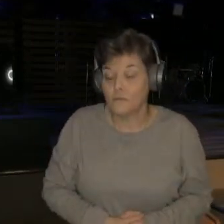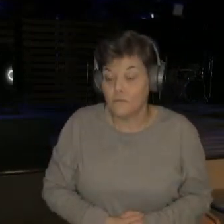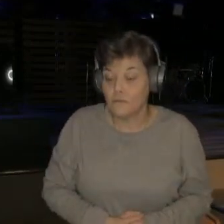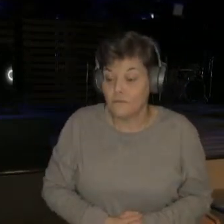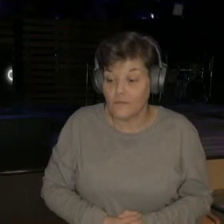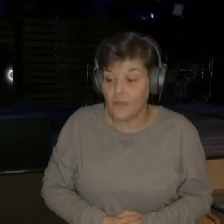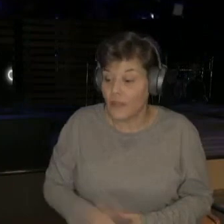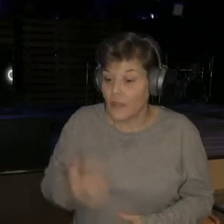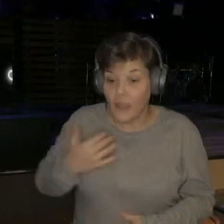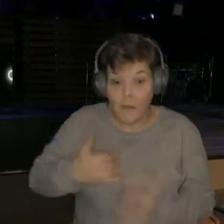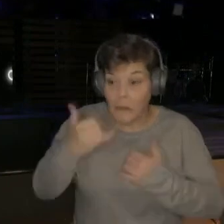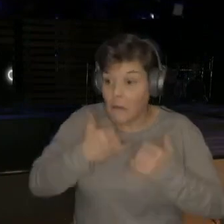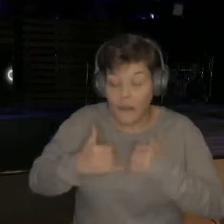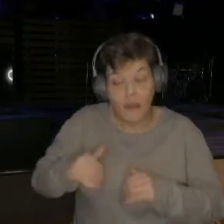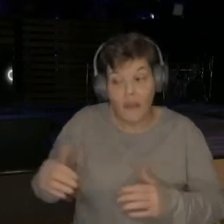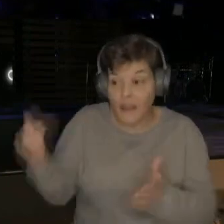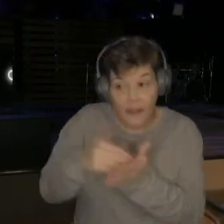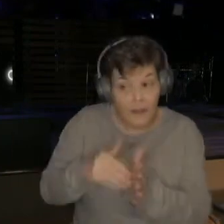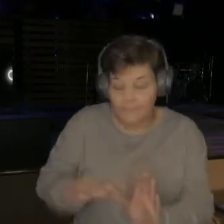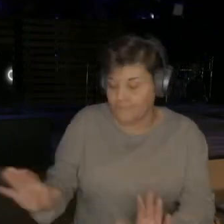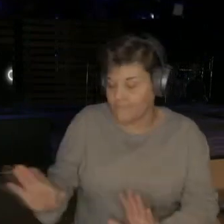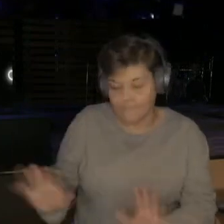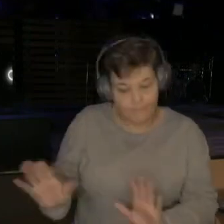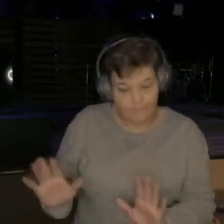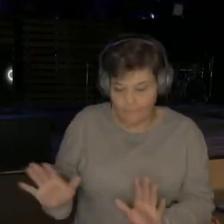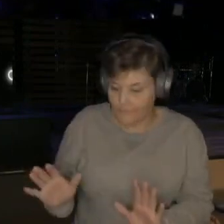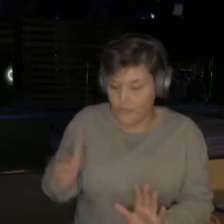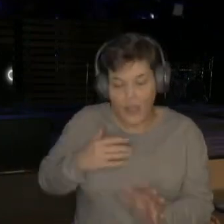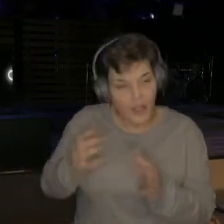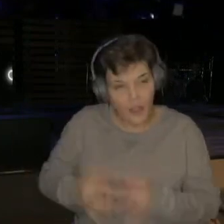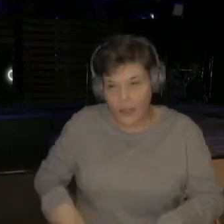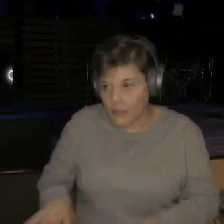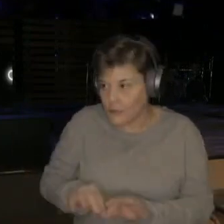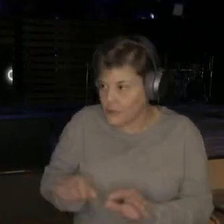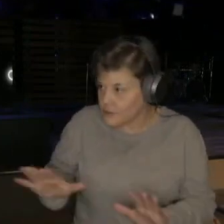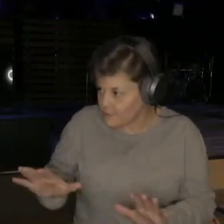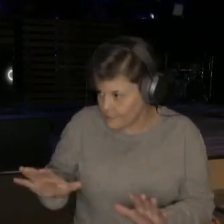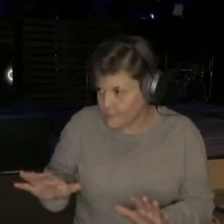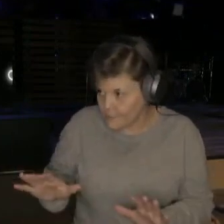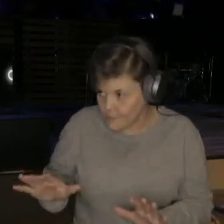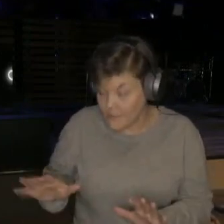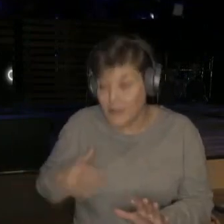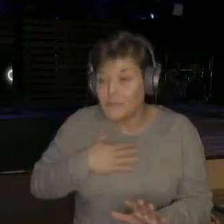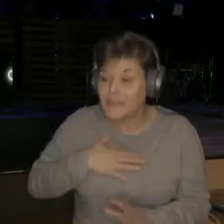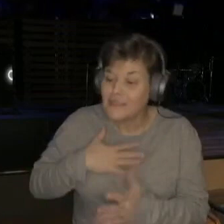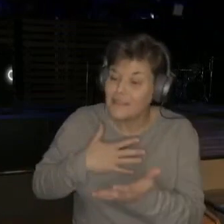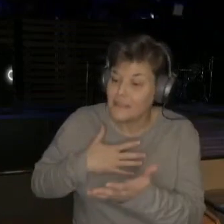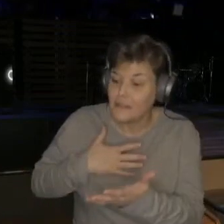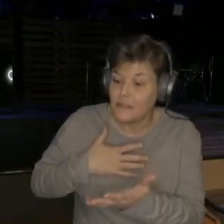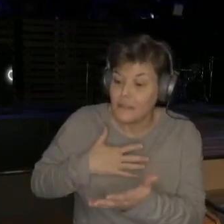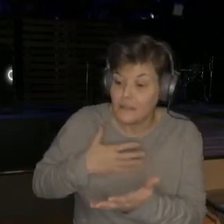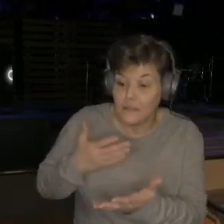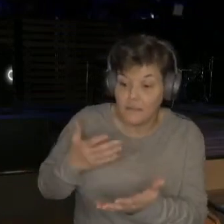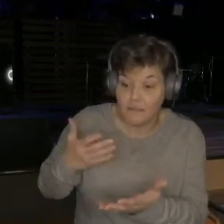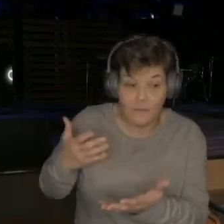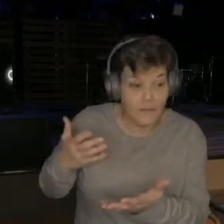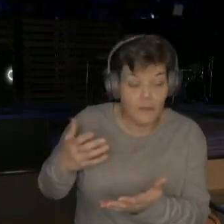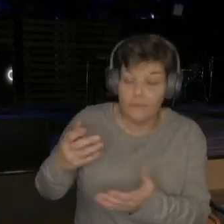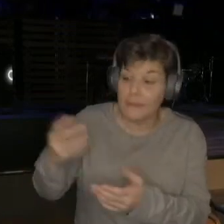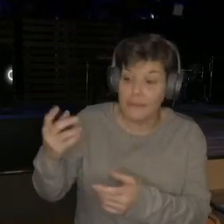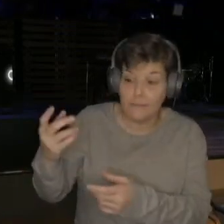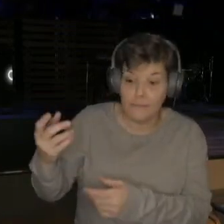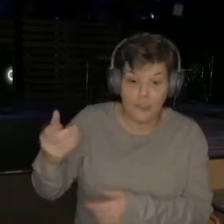again be worthy to be called your son. Please, Father, just treat me like one of your